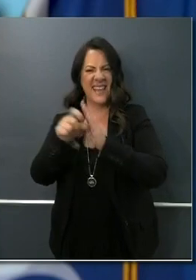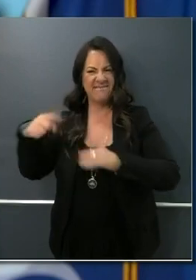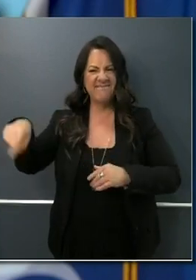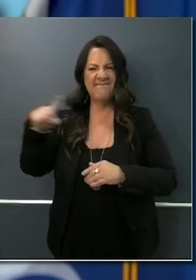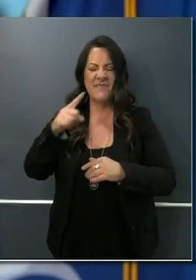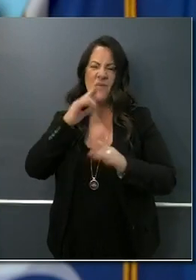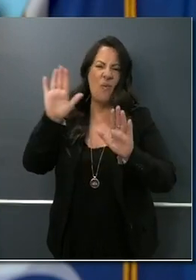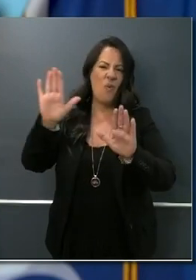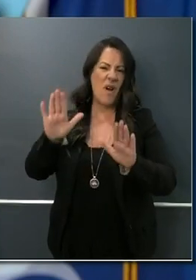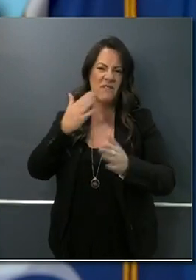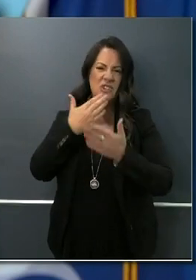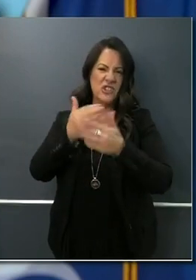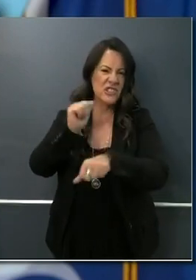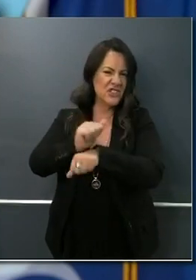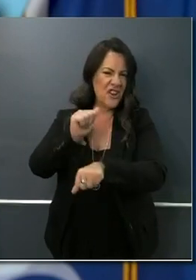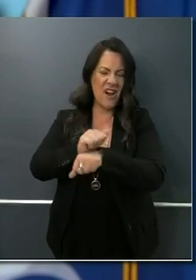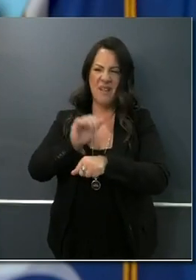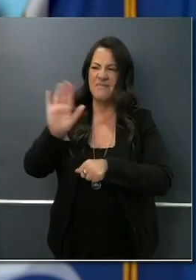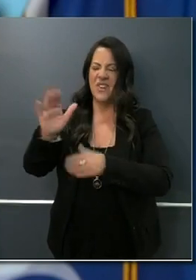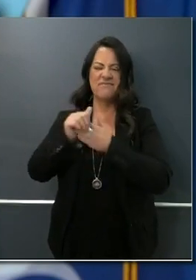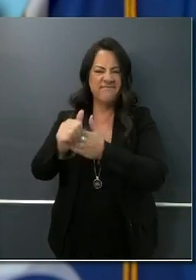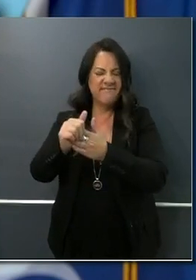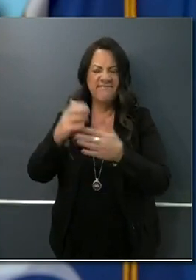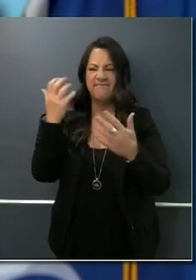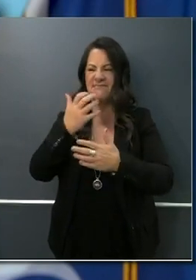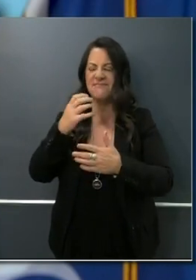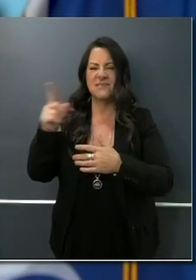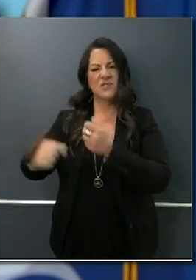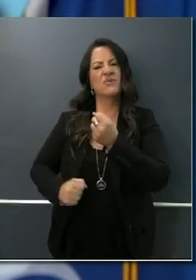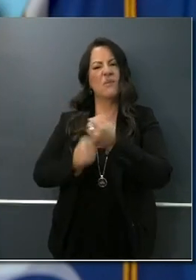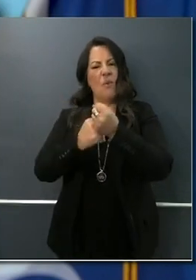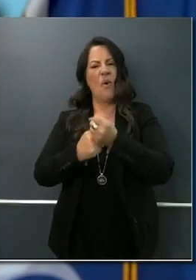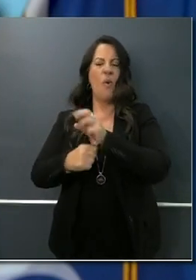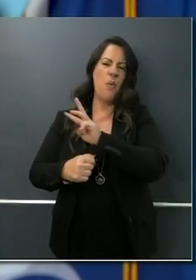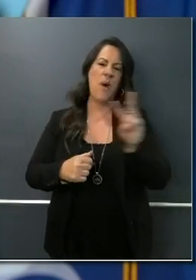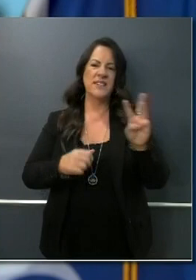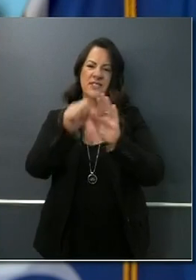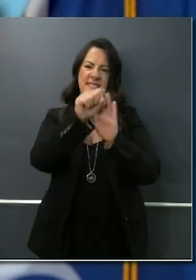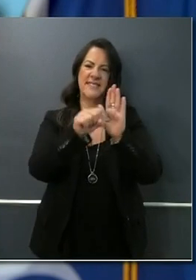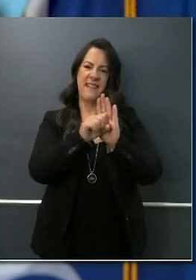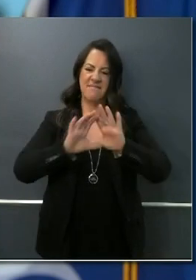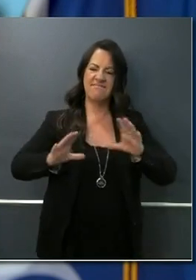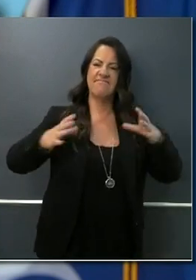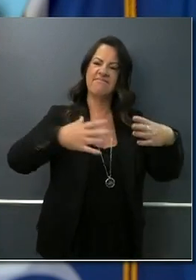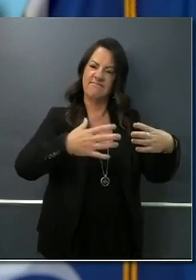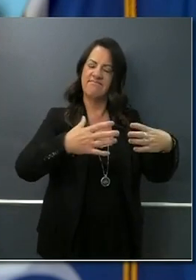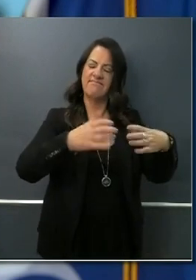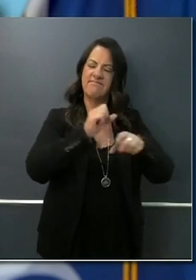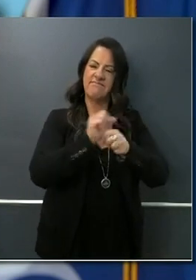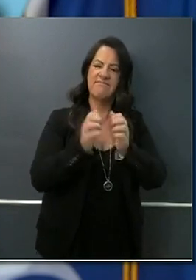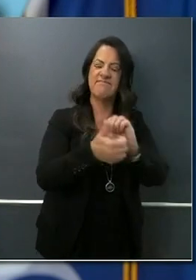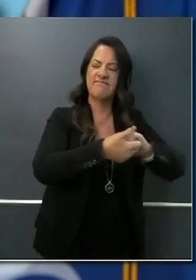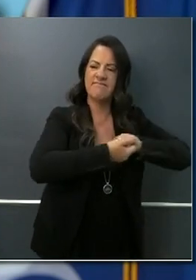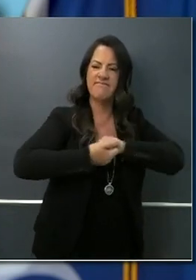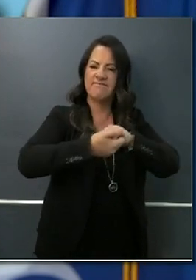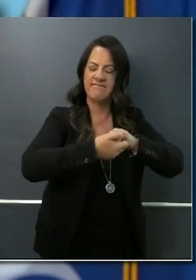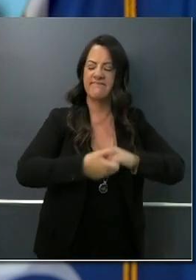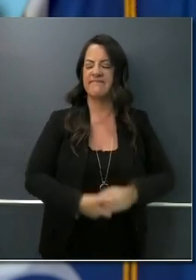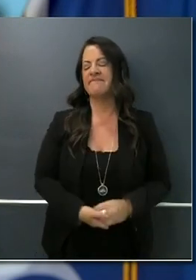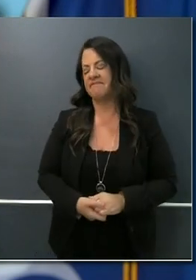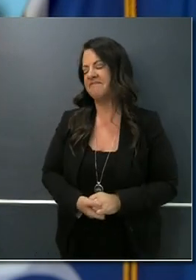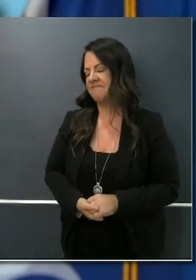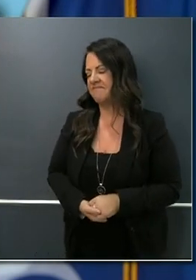outstanding leadership and their support in this broader Western States agenda. Also want to update you just